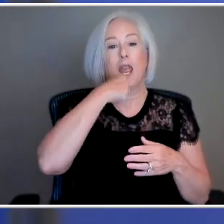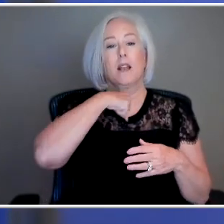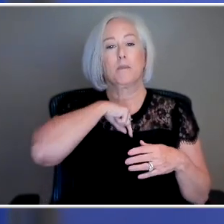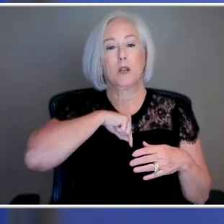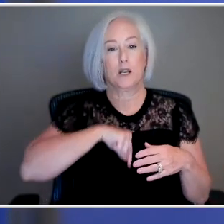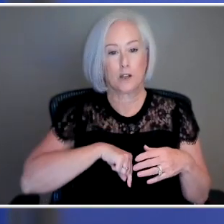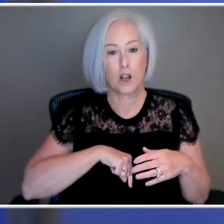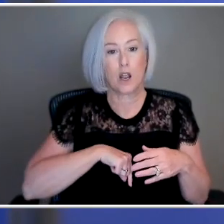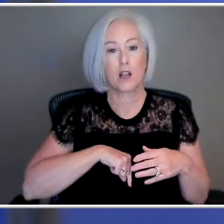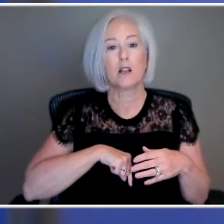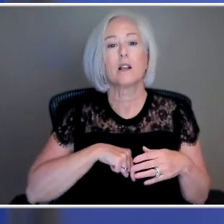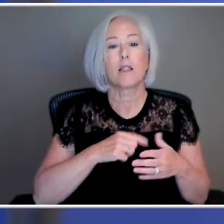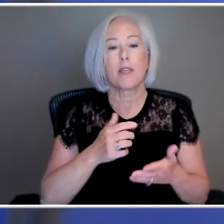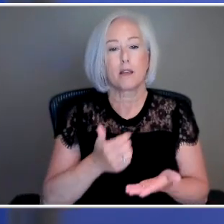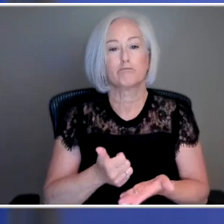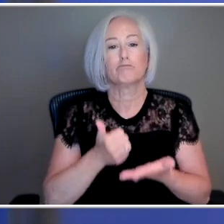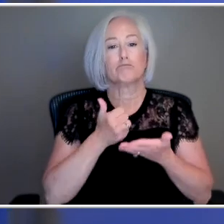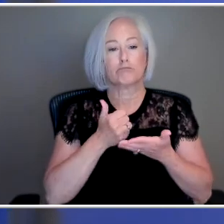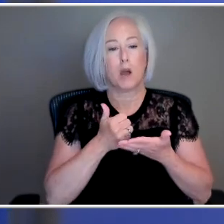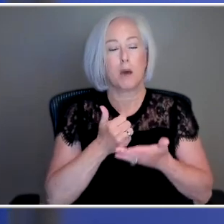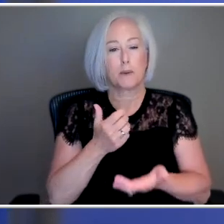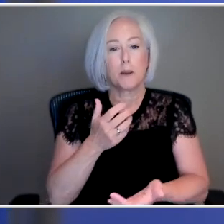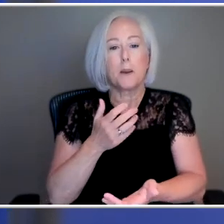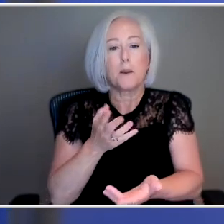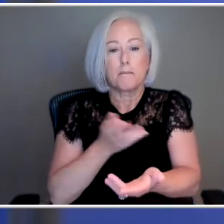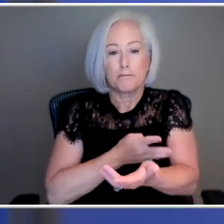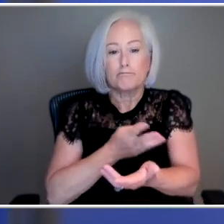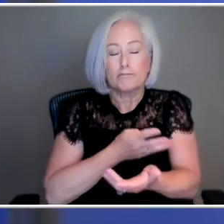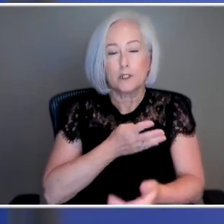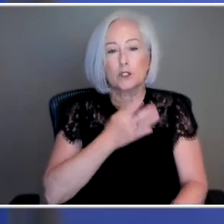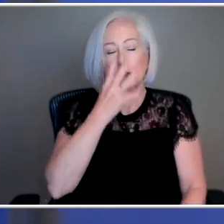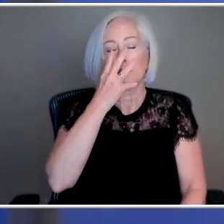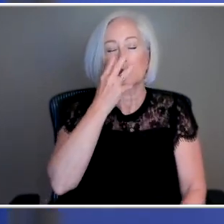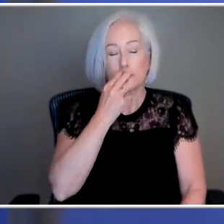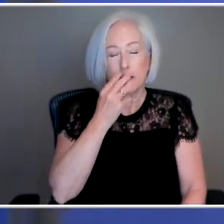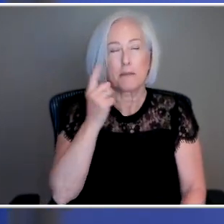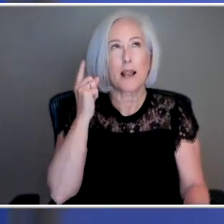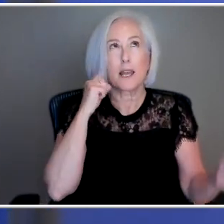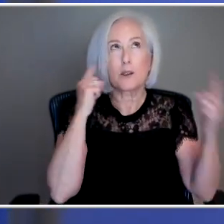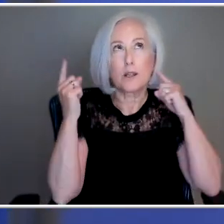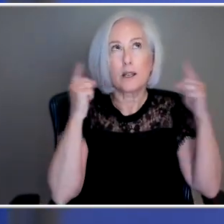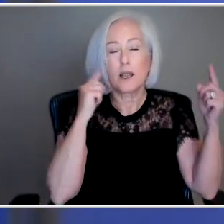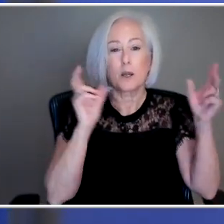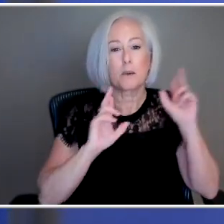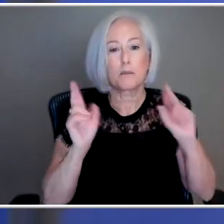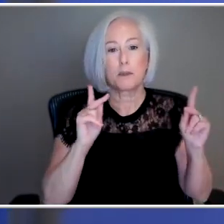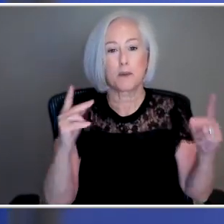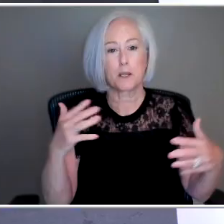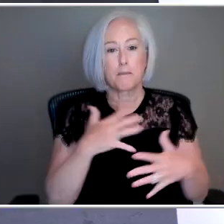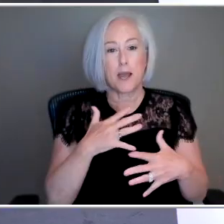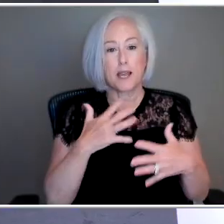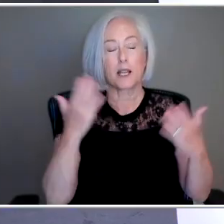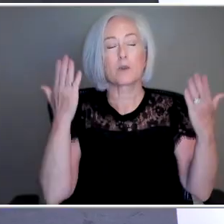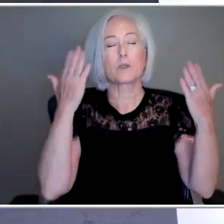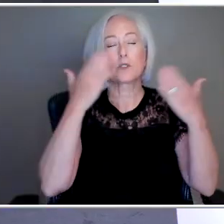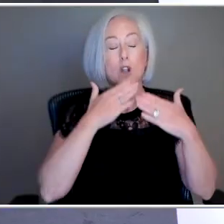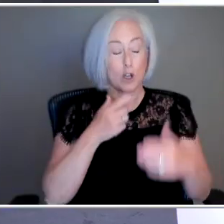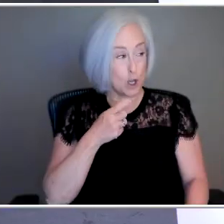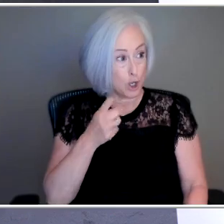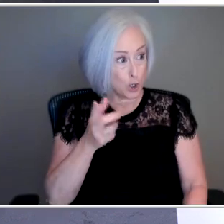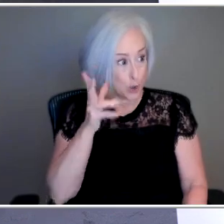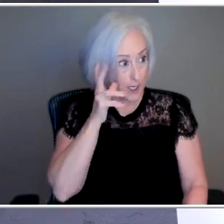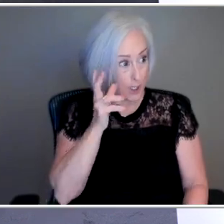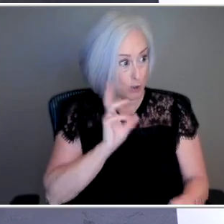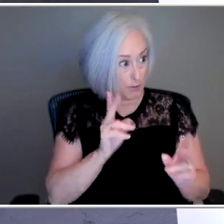moment I just could hear everyone around me in a panic, and everything was really dark. And you could hear people talking about you and your